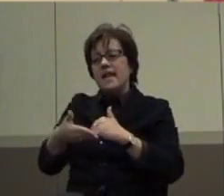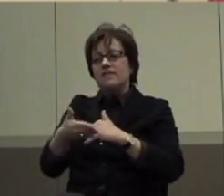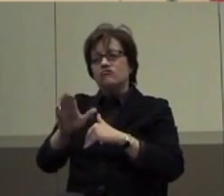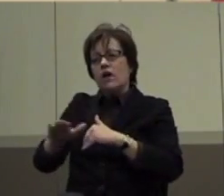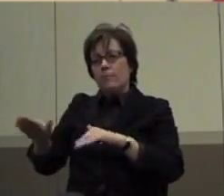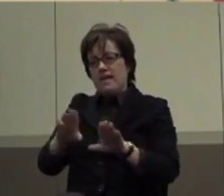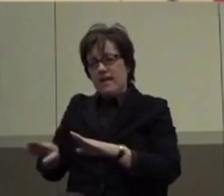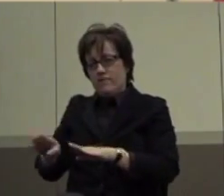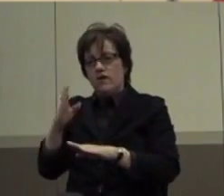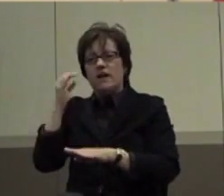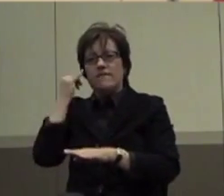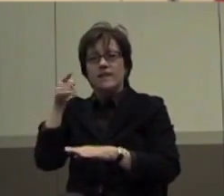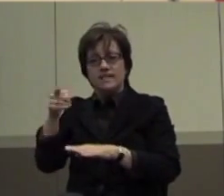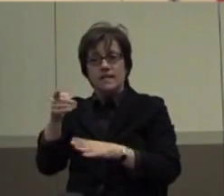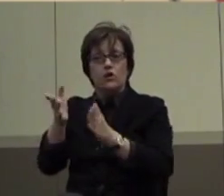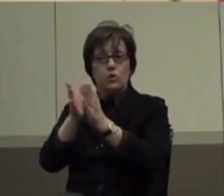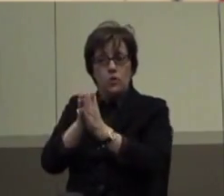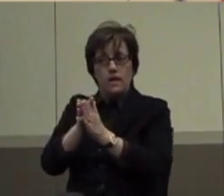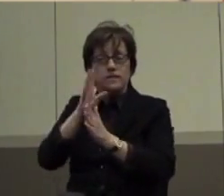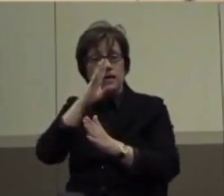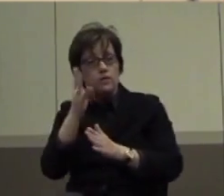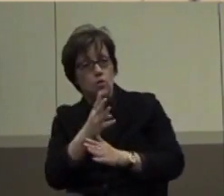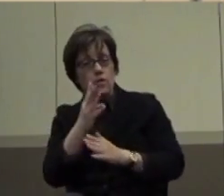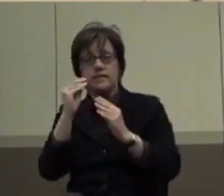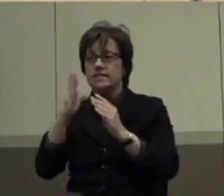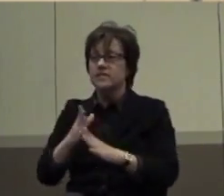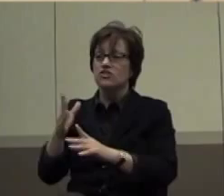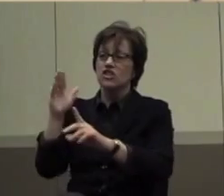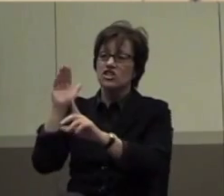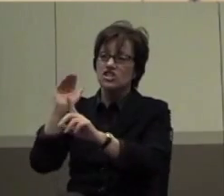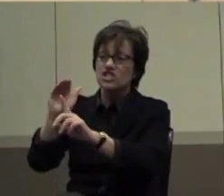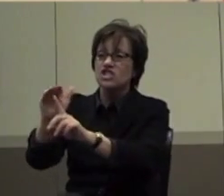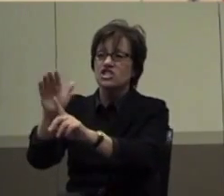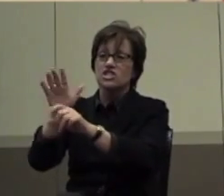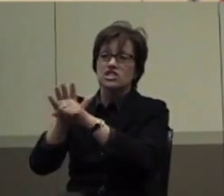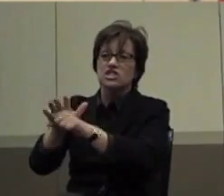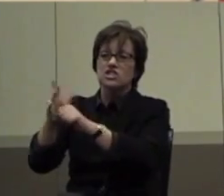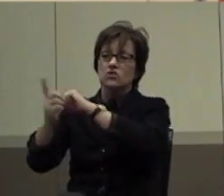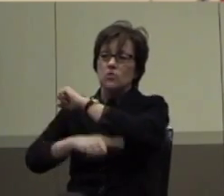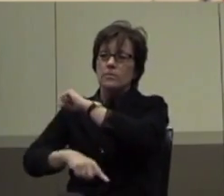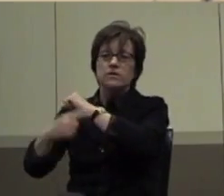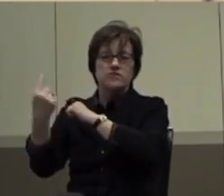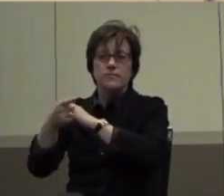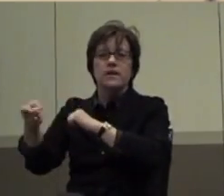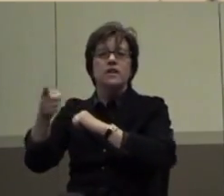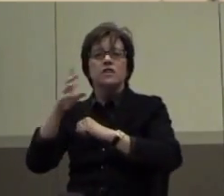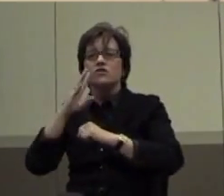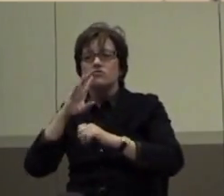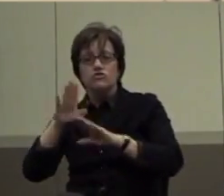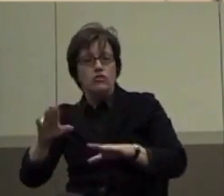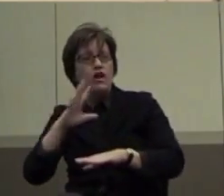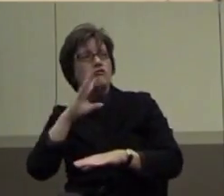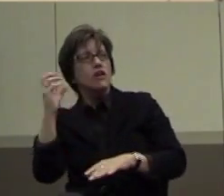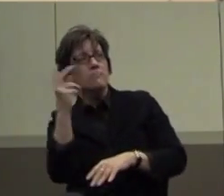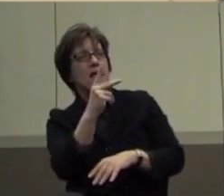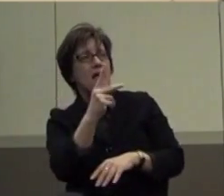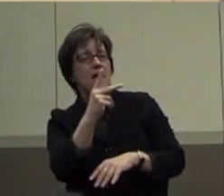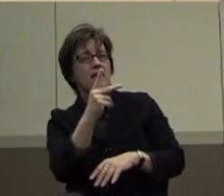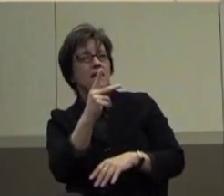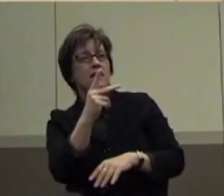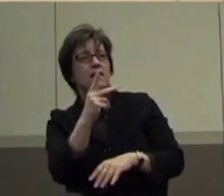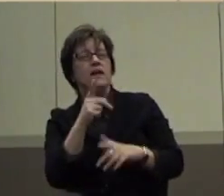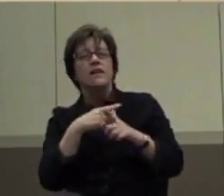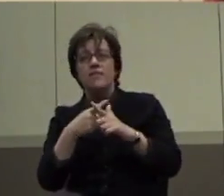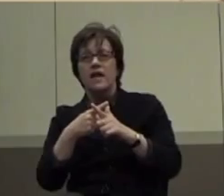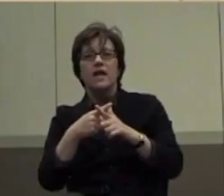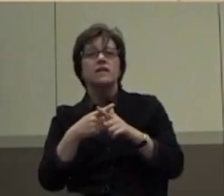the child gets a request, he ignores, the teacher gets on the student in terms of some kind of verbal reprimand, now the child talks back, and can I then begin to sit down